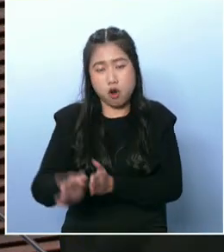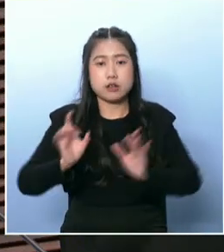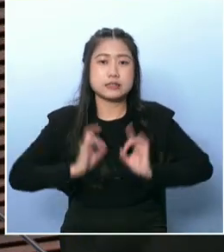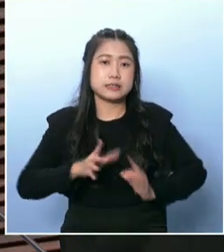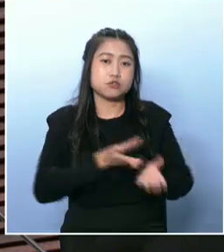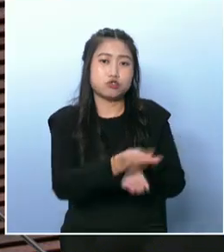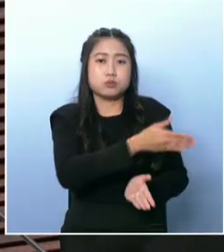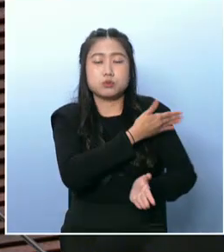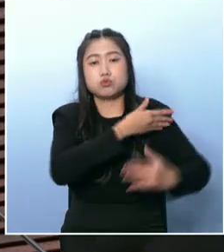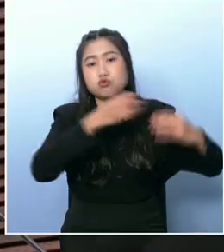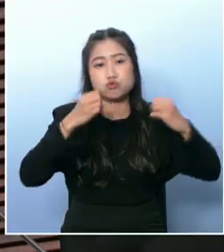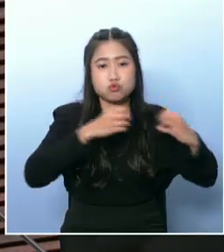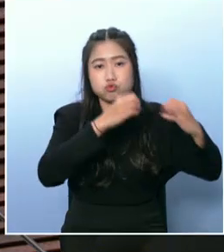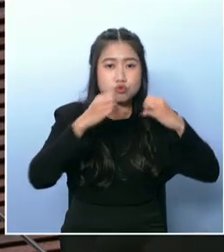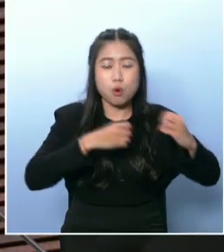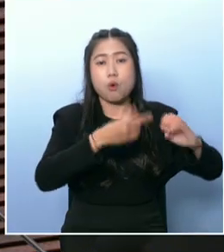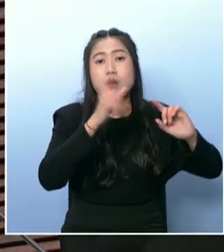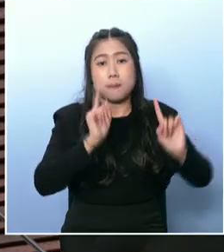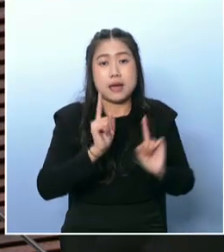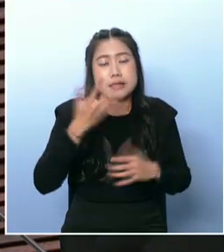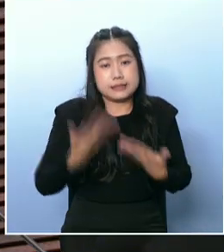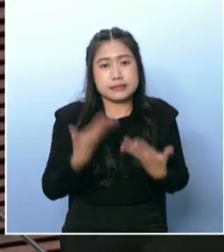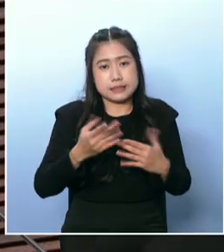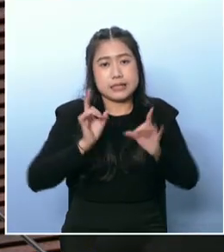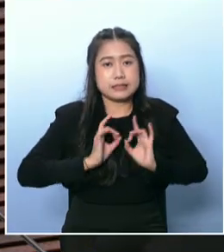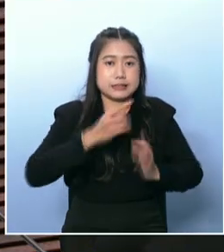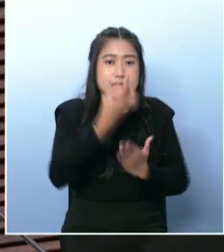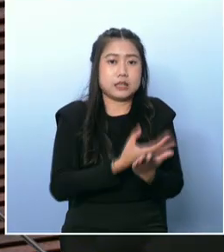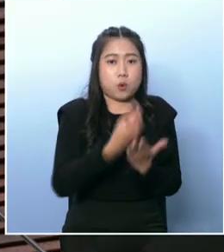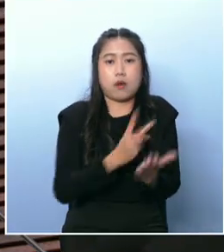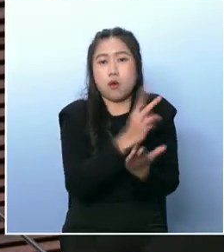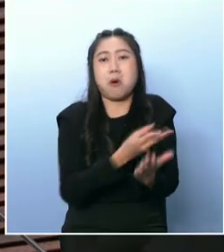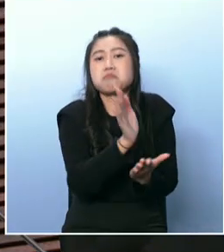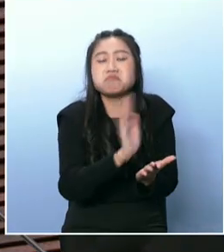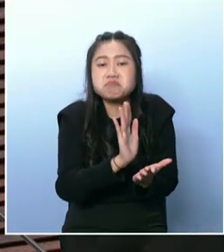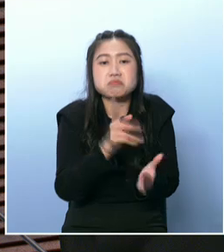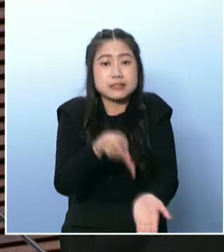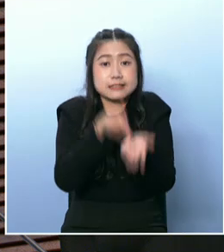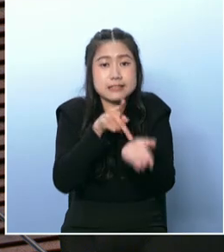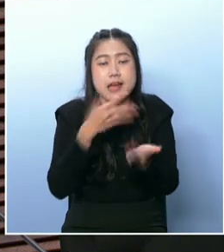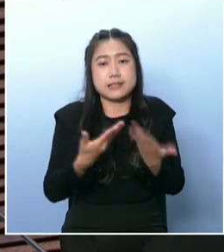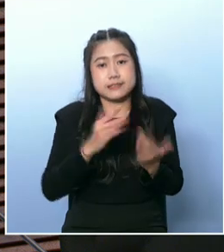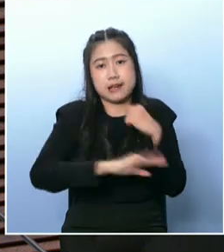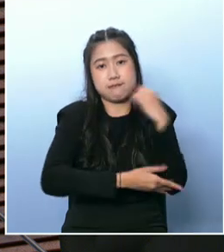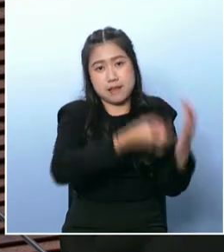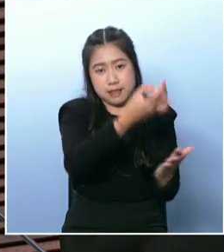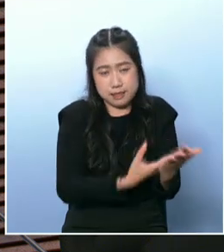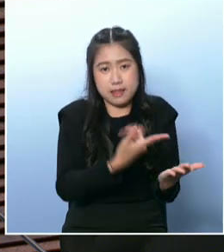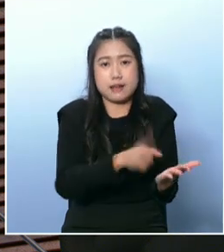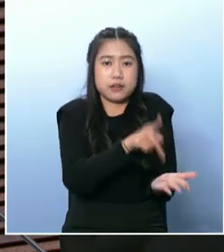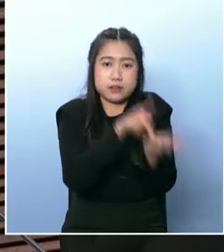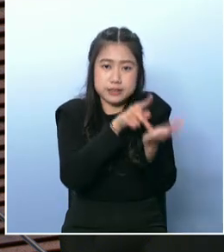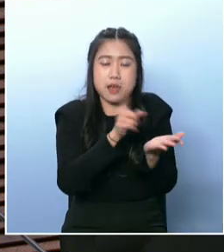the direction that we are going, and when we are discussing with the Privacy Commissioner, is that we don't want to amend